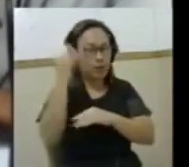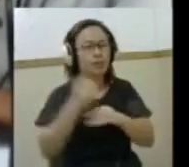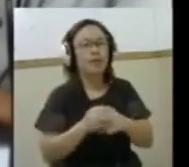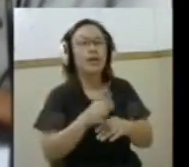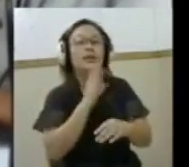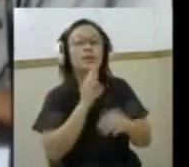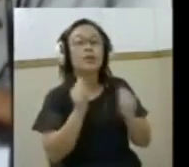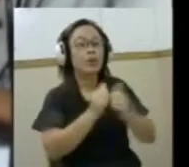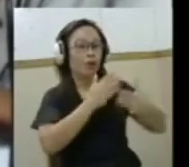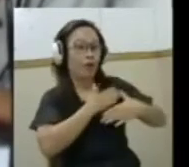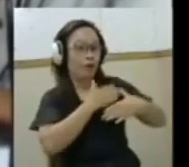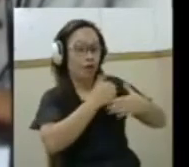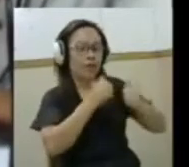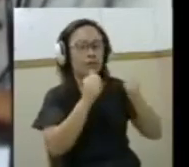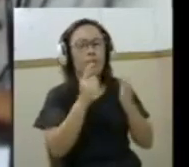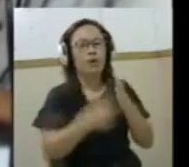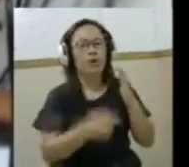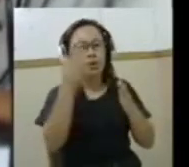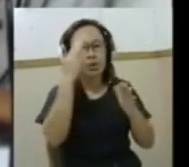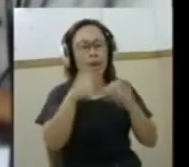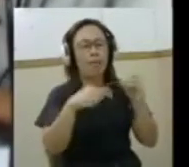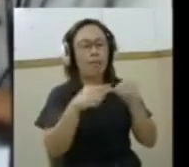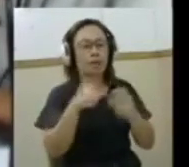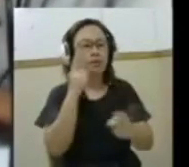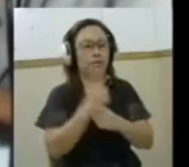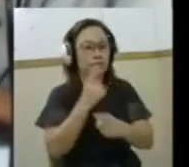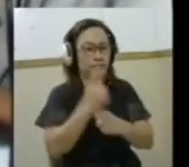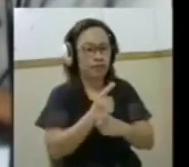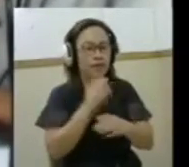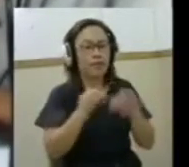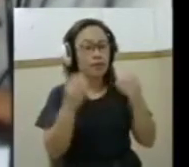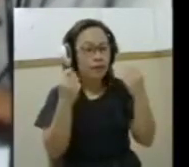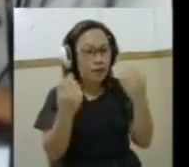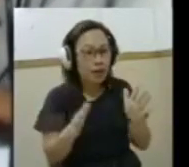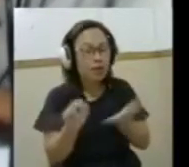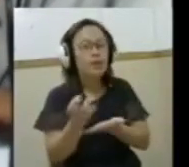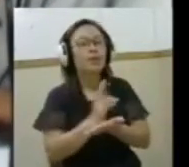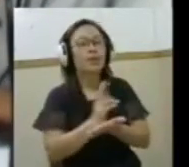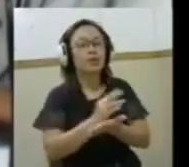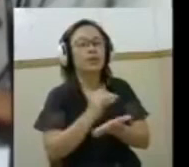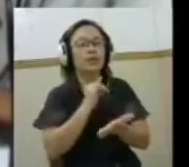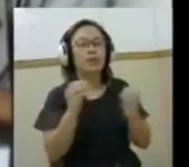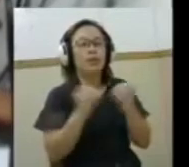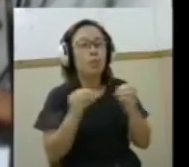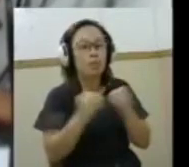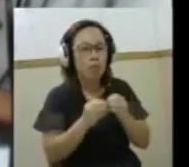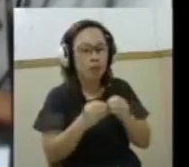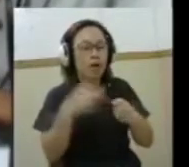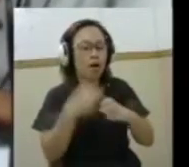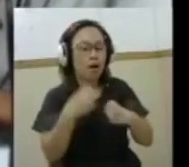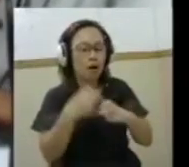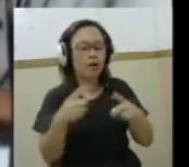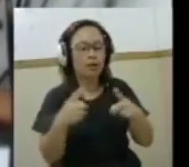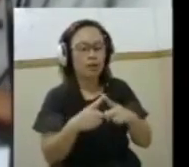with confidence about what you know is accurate. Exactly. When you've done the research, it's much harder for someone to